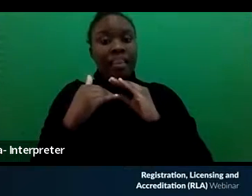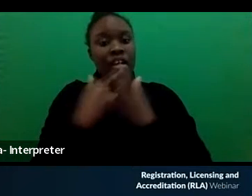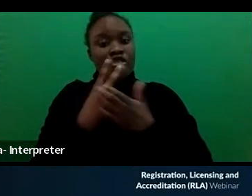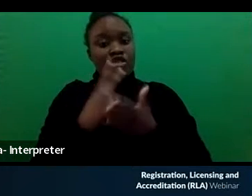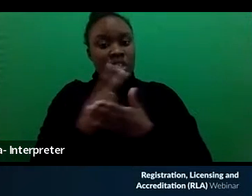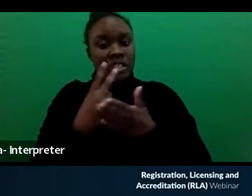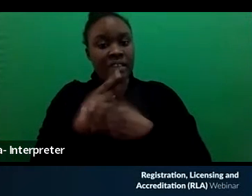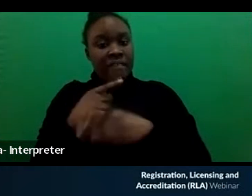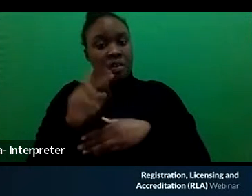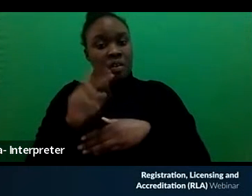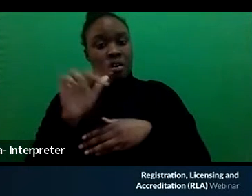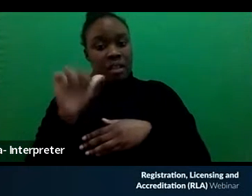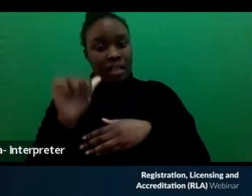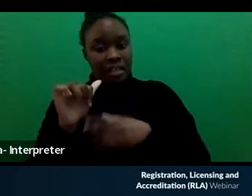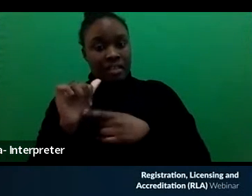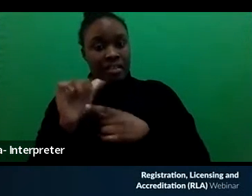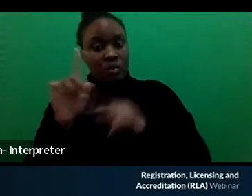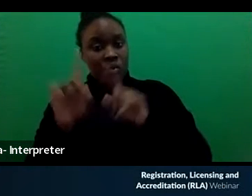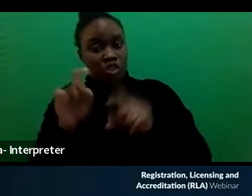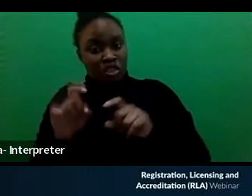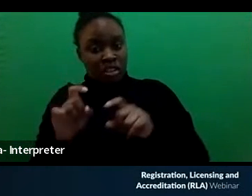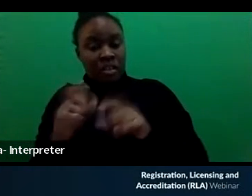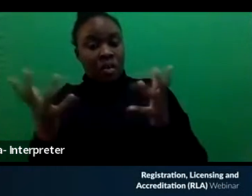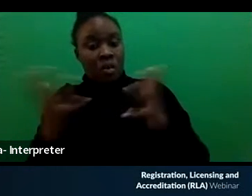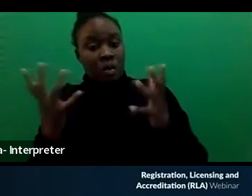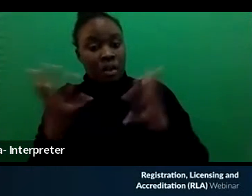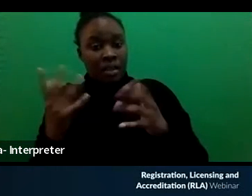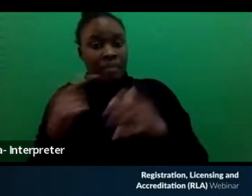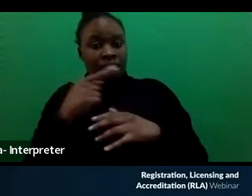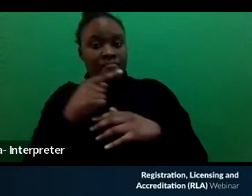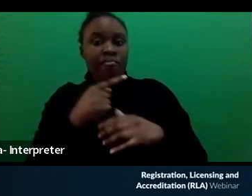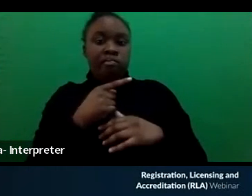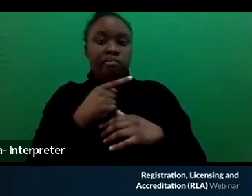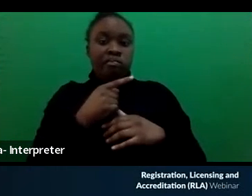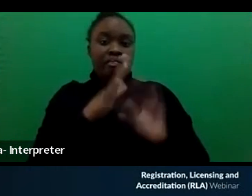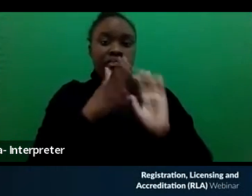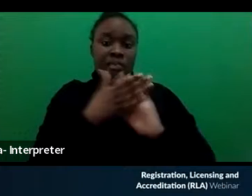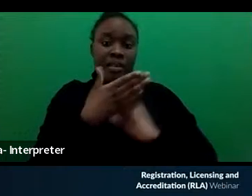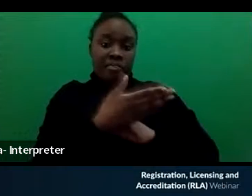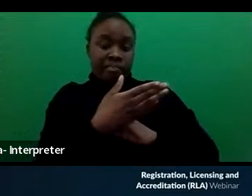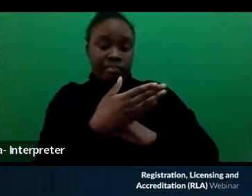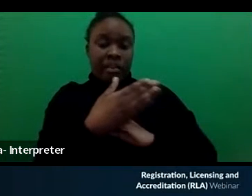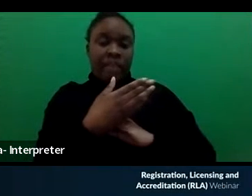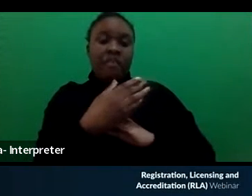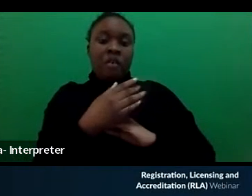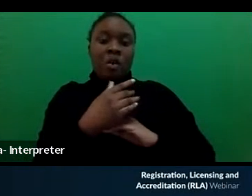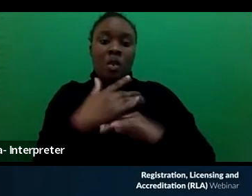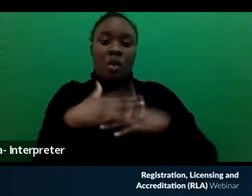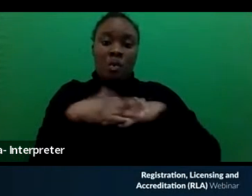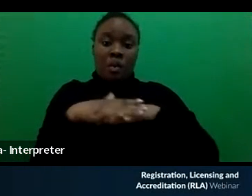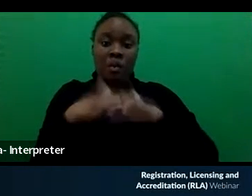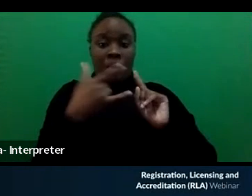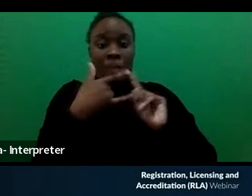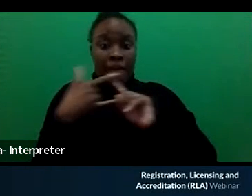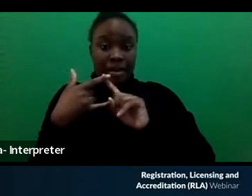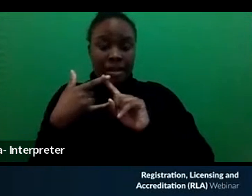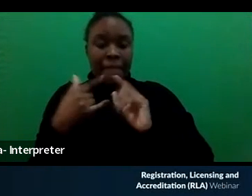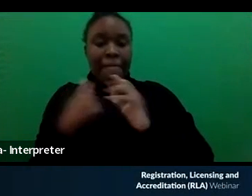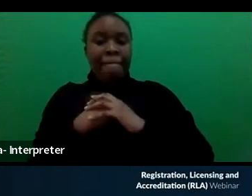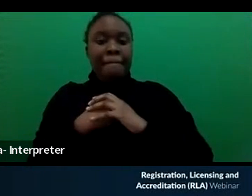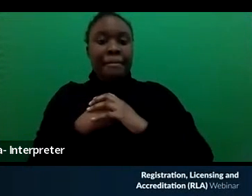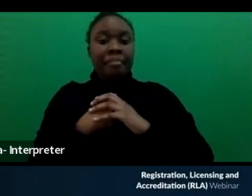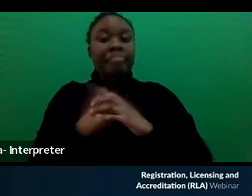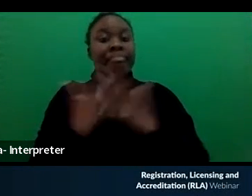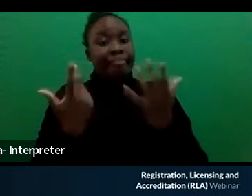at sars.gov.za is active for the duration of the webinar and will be inactive after the webinar.